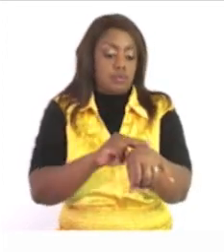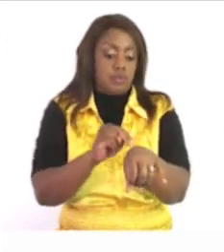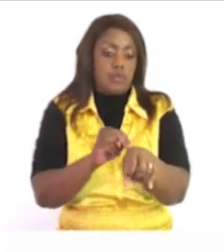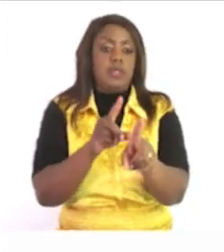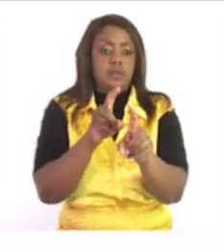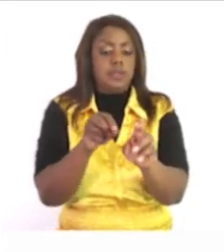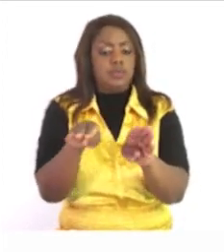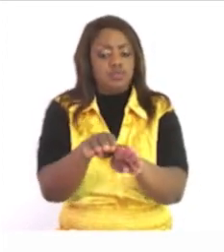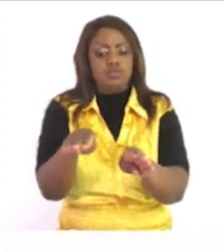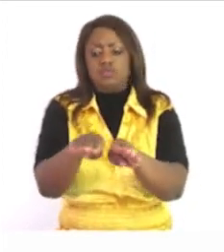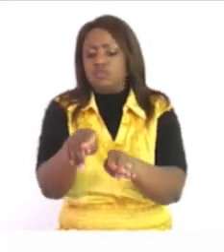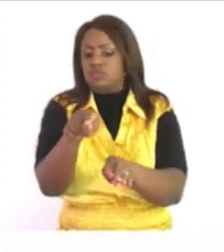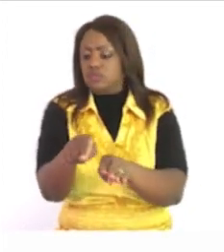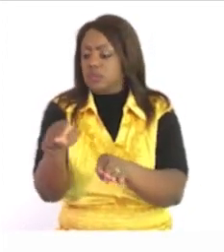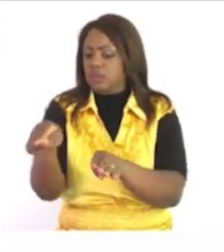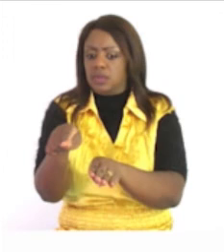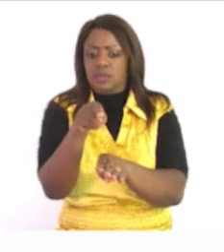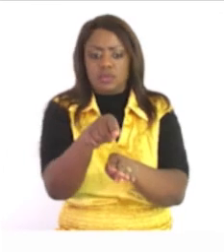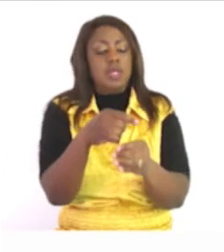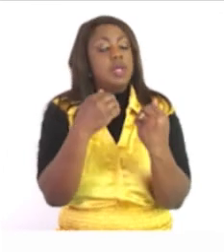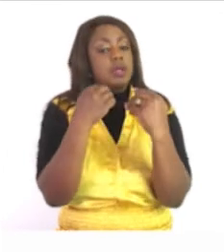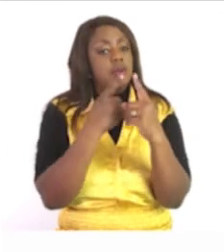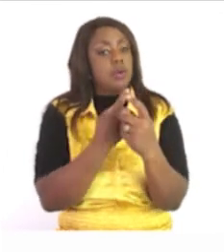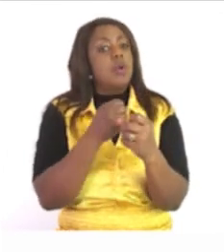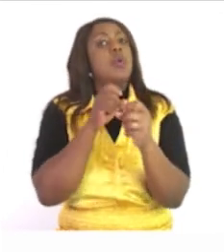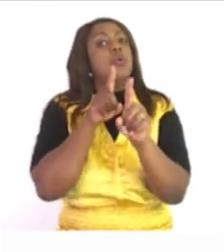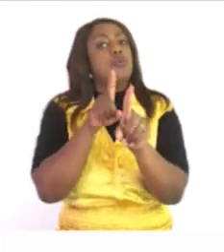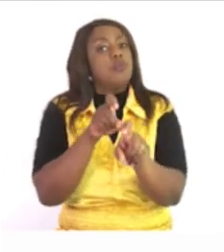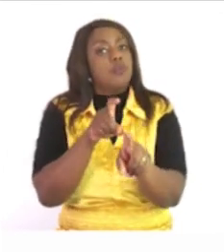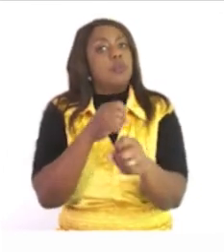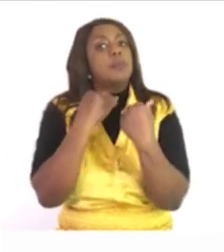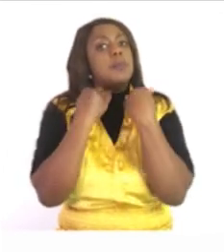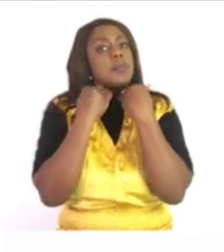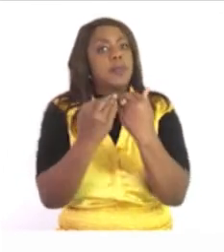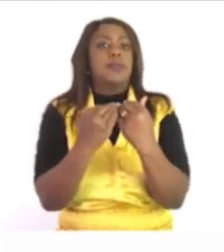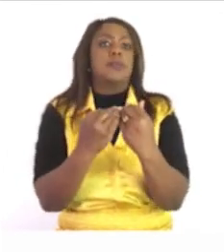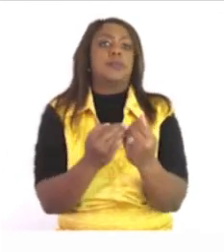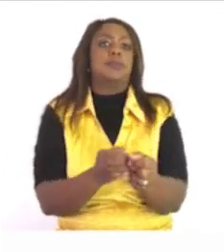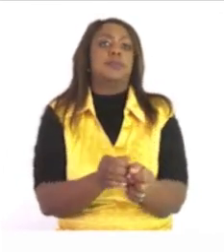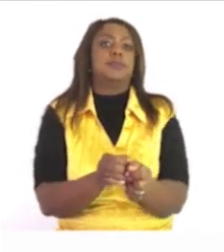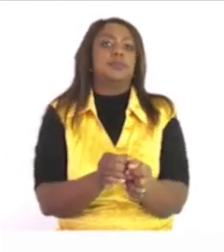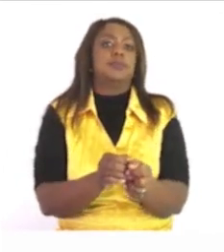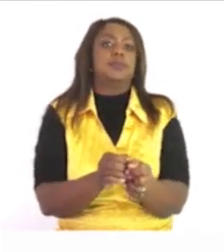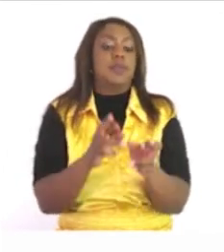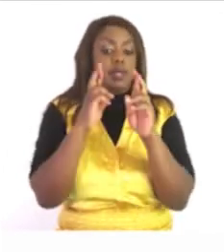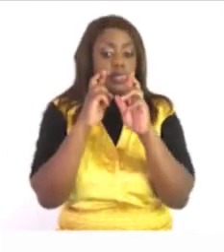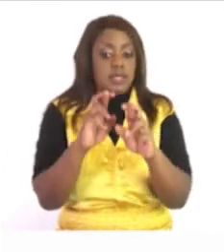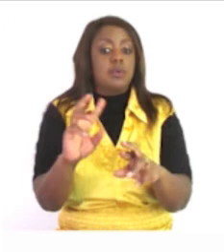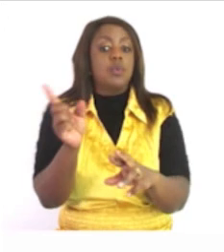stay at home, drink this medicine, take what, you need to follow those directions, and that is the only way that you will recover